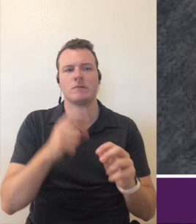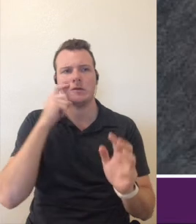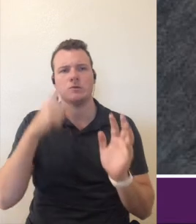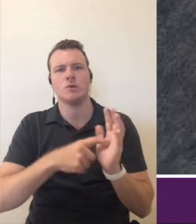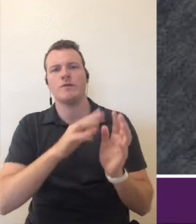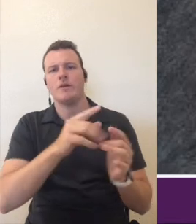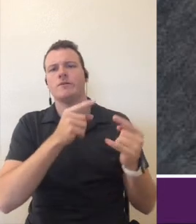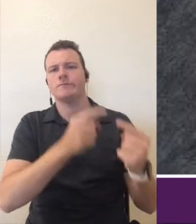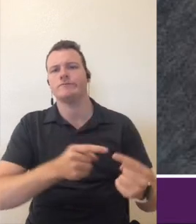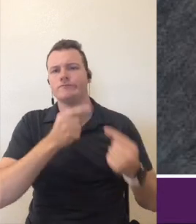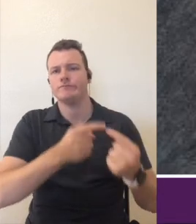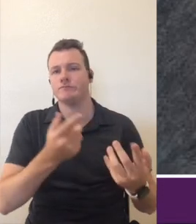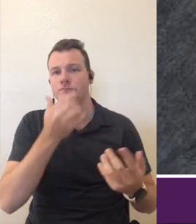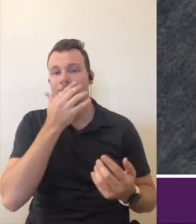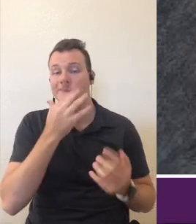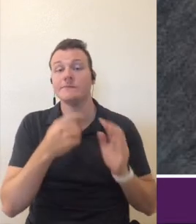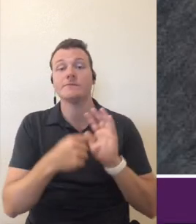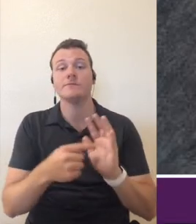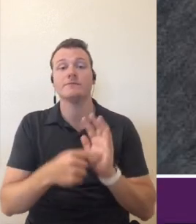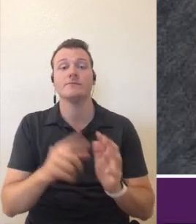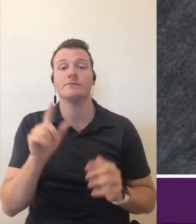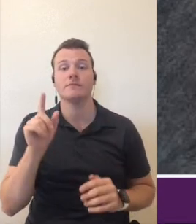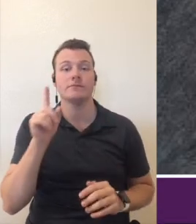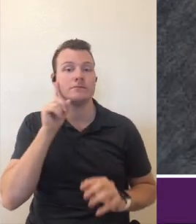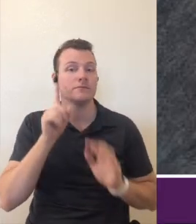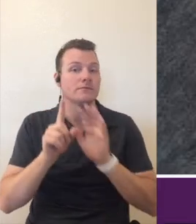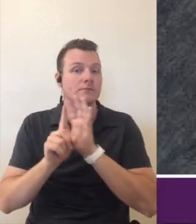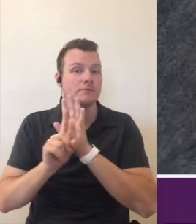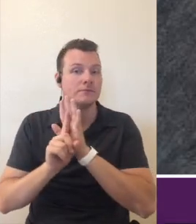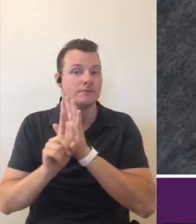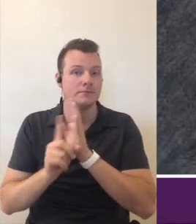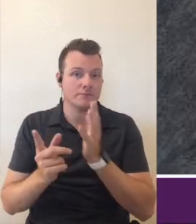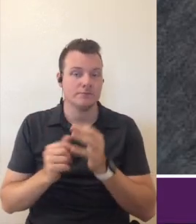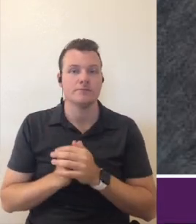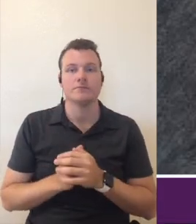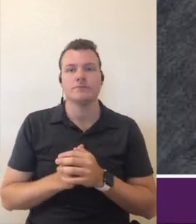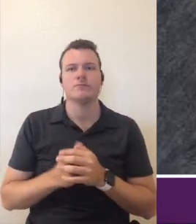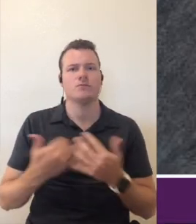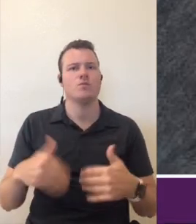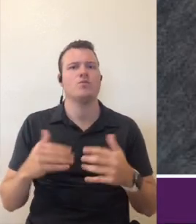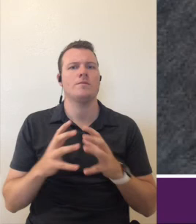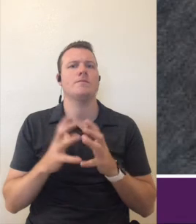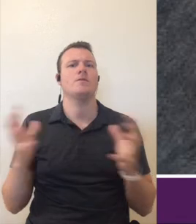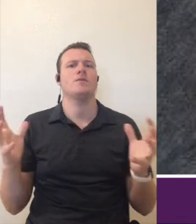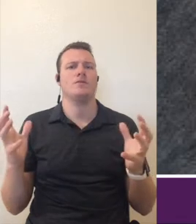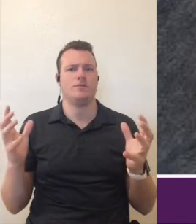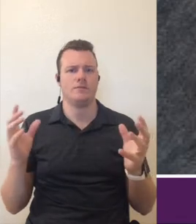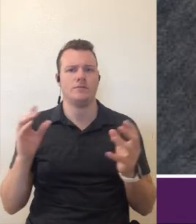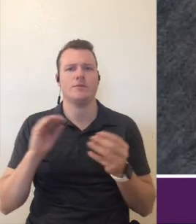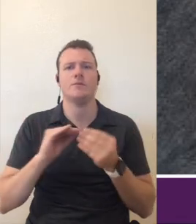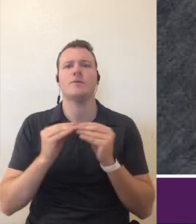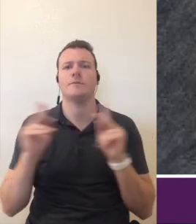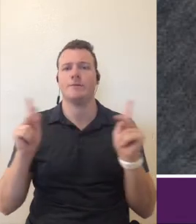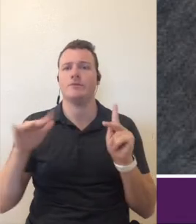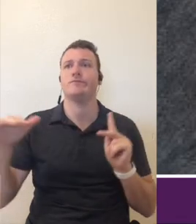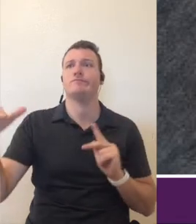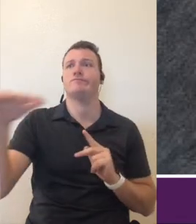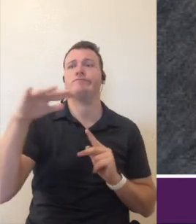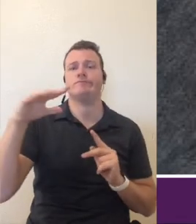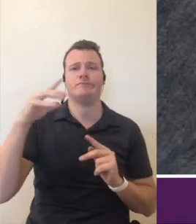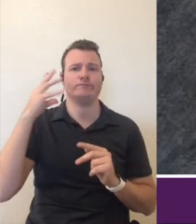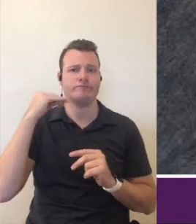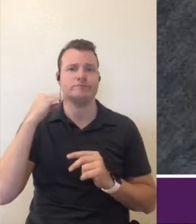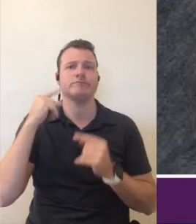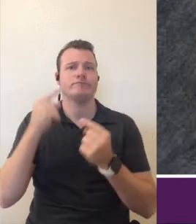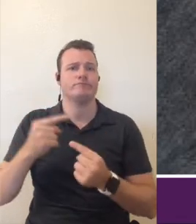some of their sessions, and seeing what it is that they're struggling with. So examples might be tinnitus. There's